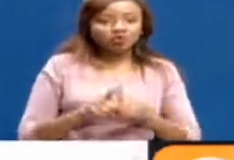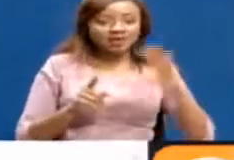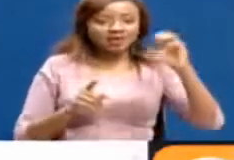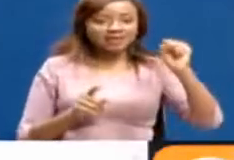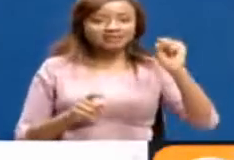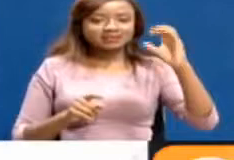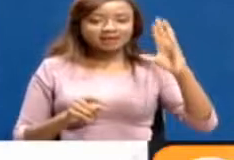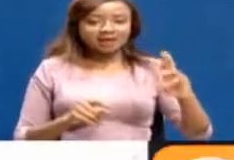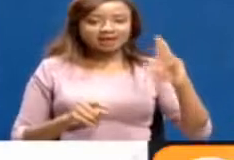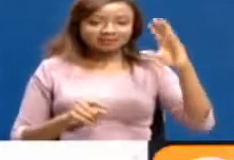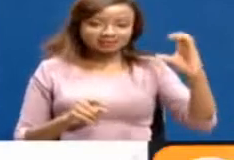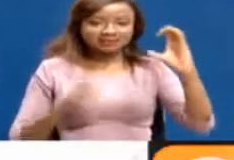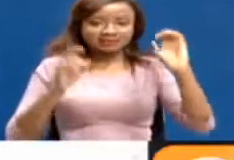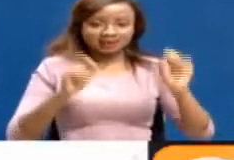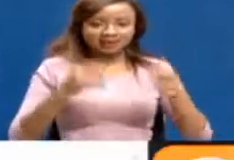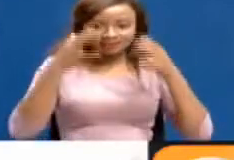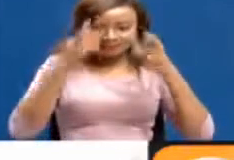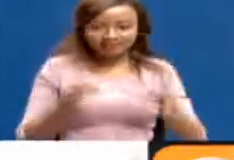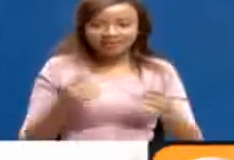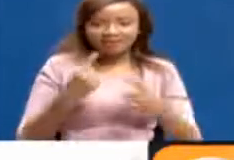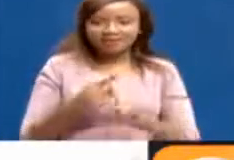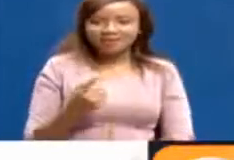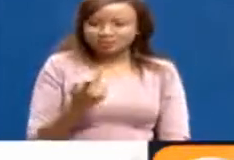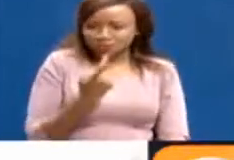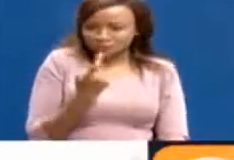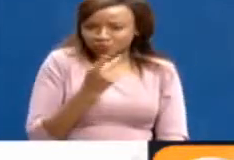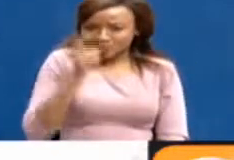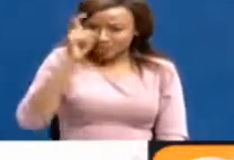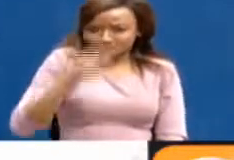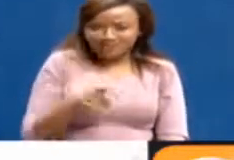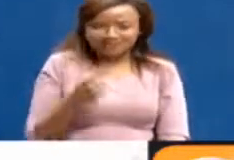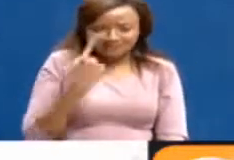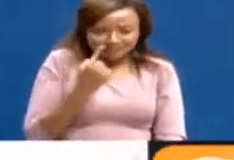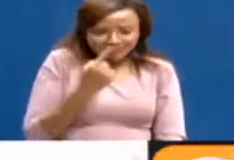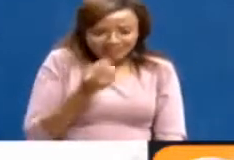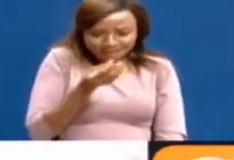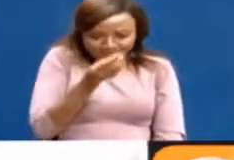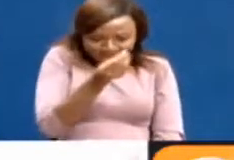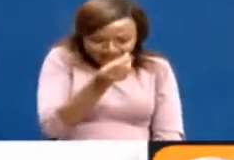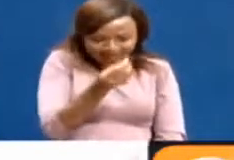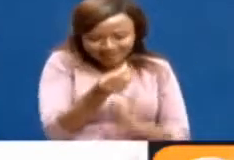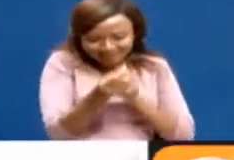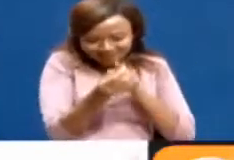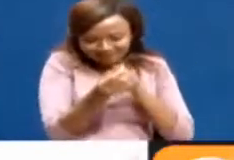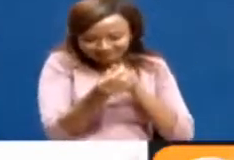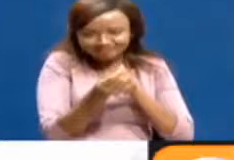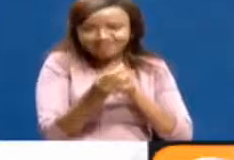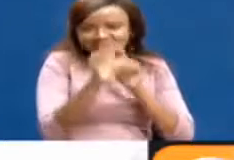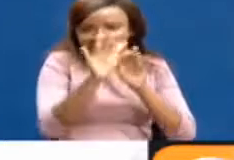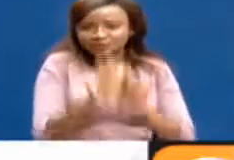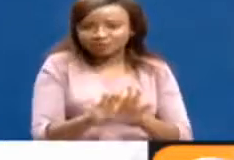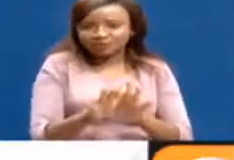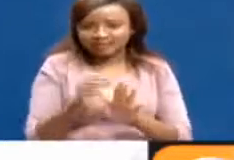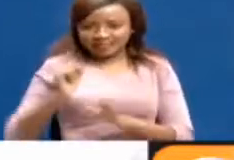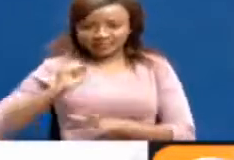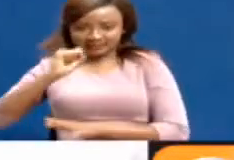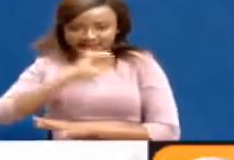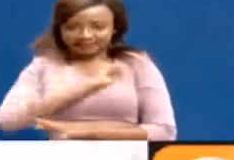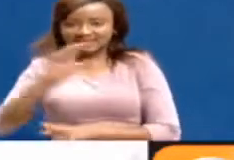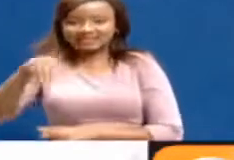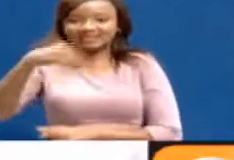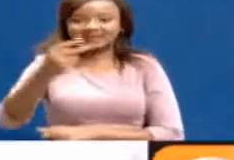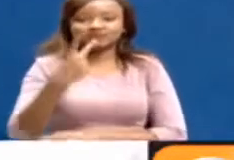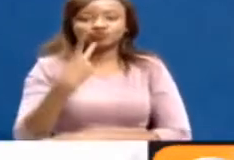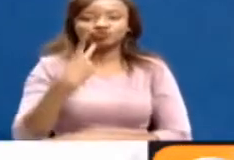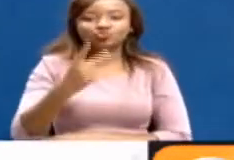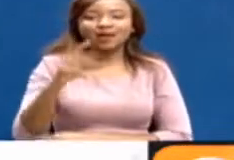PSC, we need to be very practical as well. Every shilling counts, Jeff. The Senate has given 200 million shillings, 200